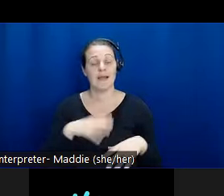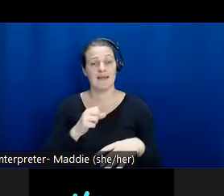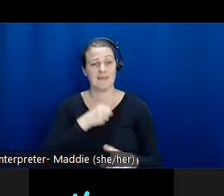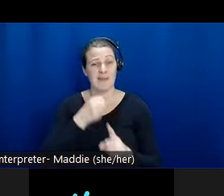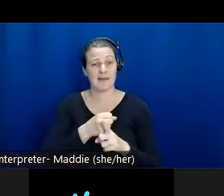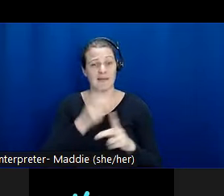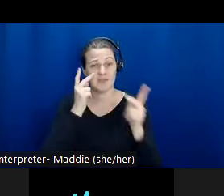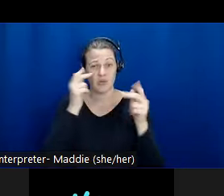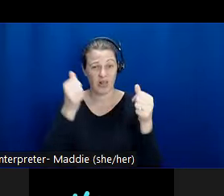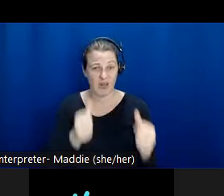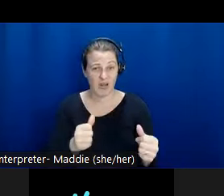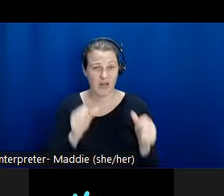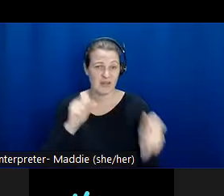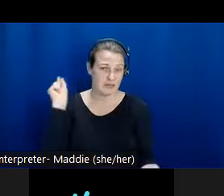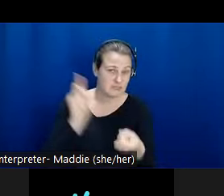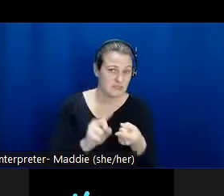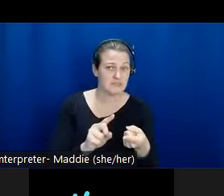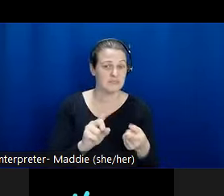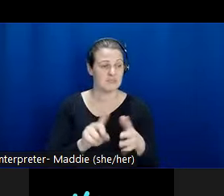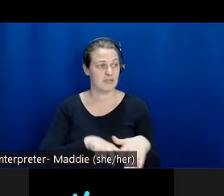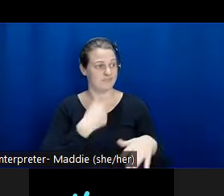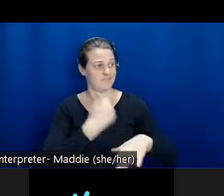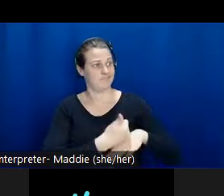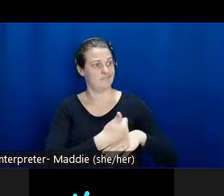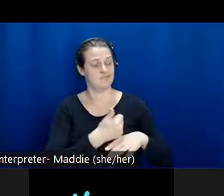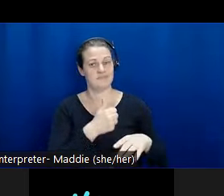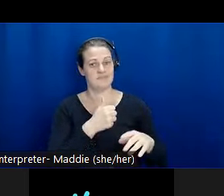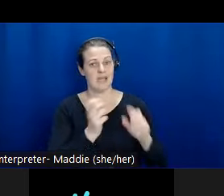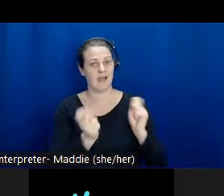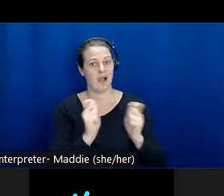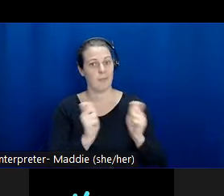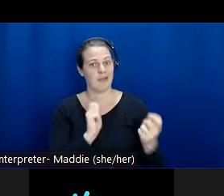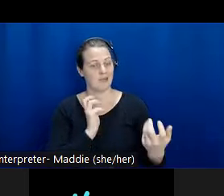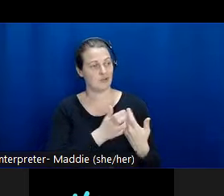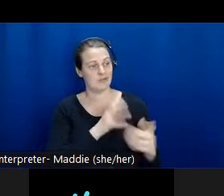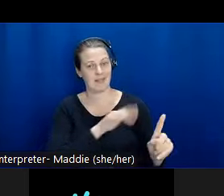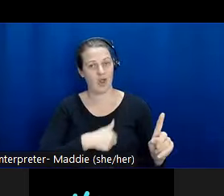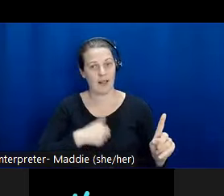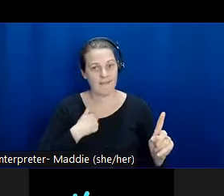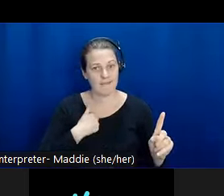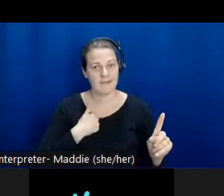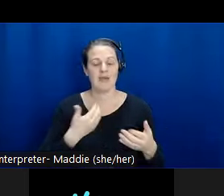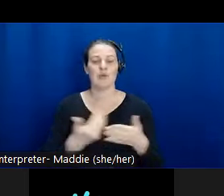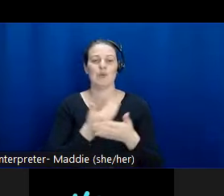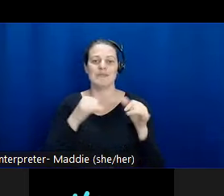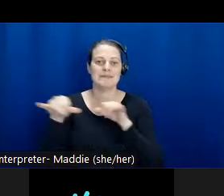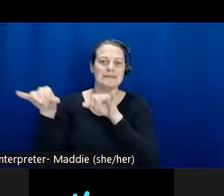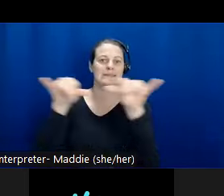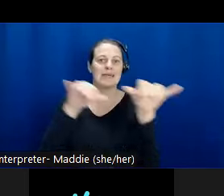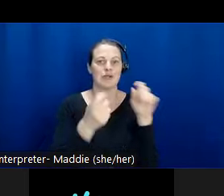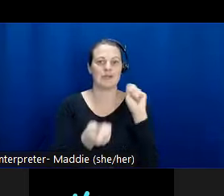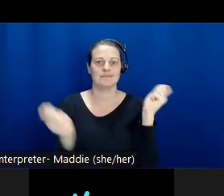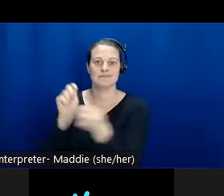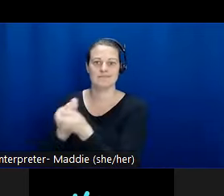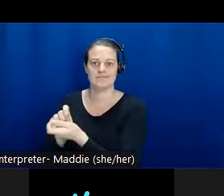minimized by implementing these accommodations in a person's life, and a new standard can be established. So